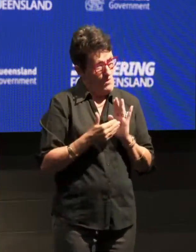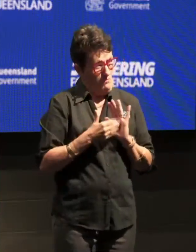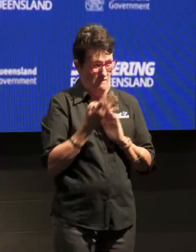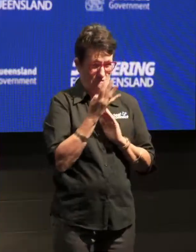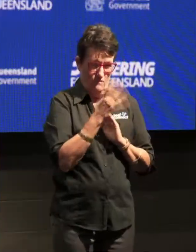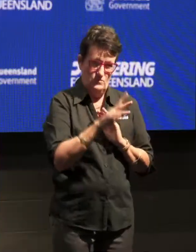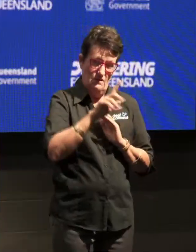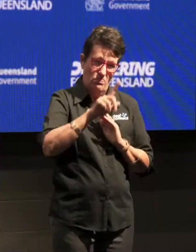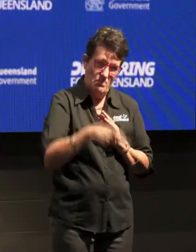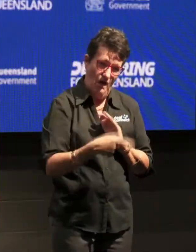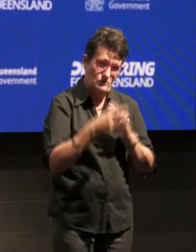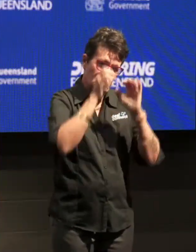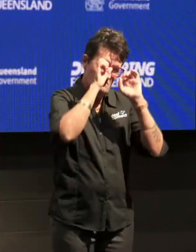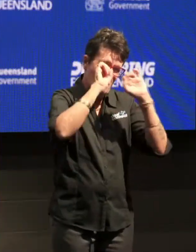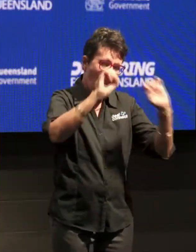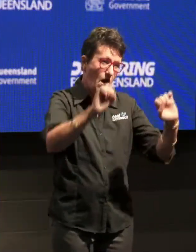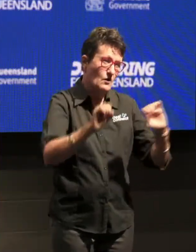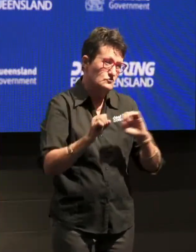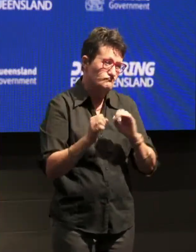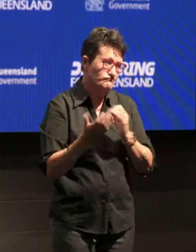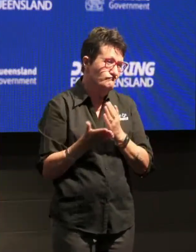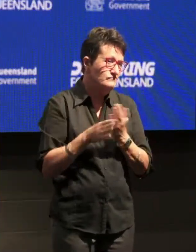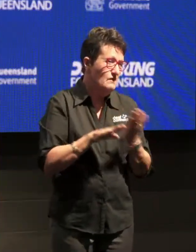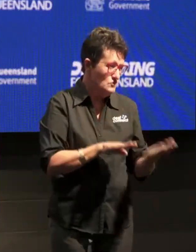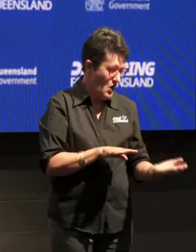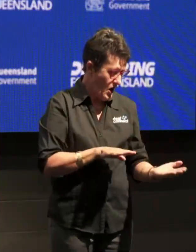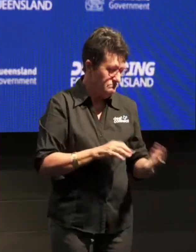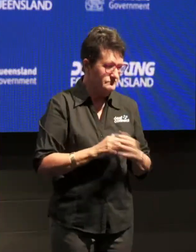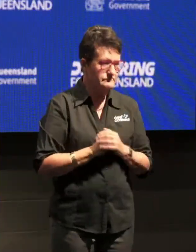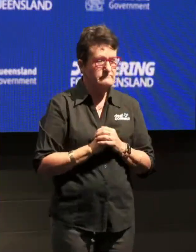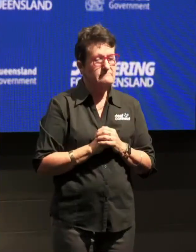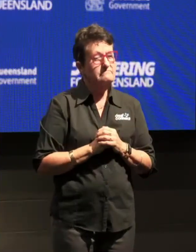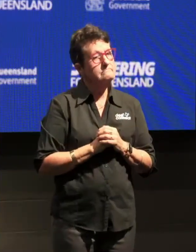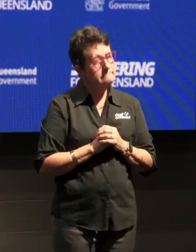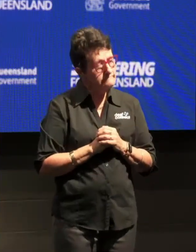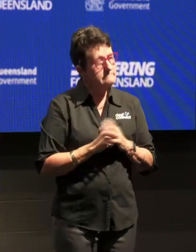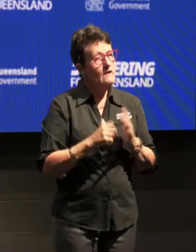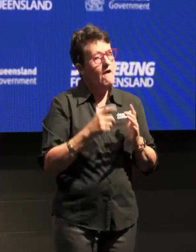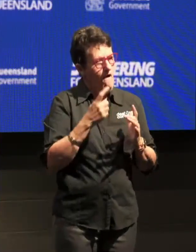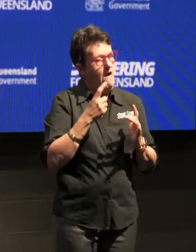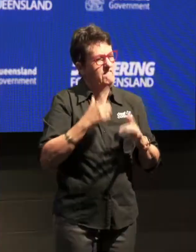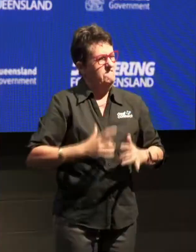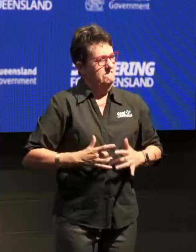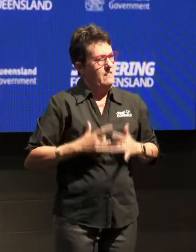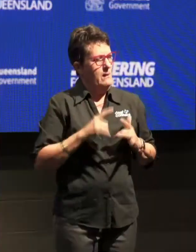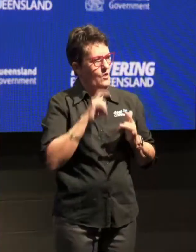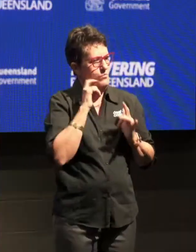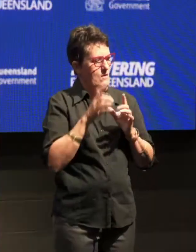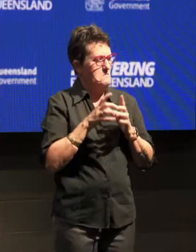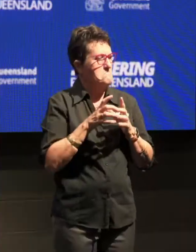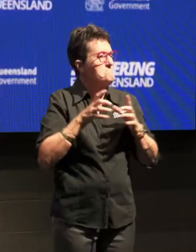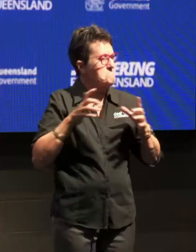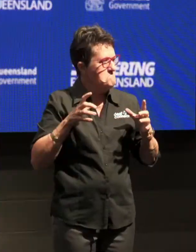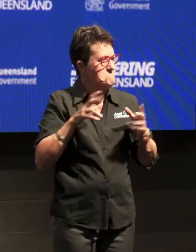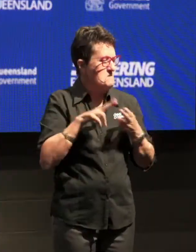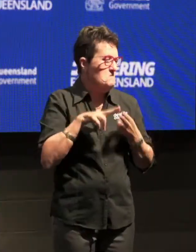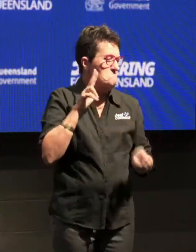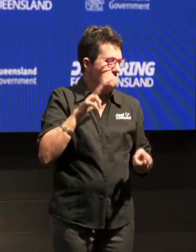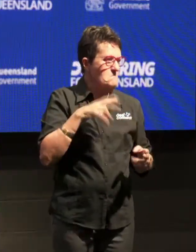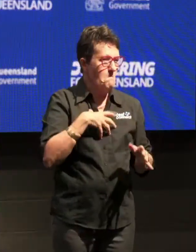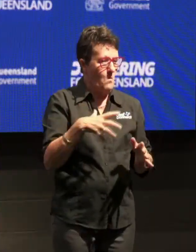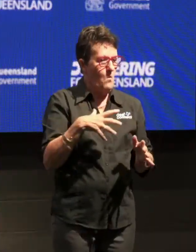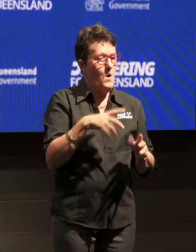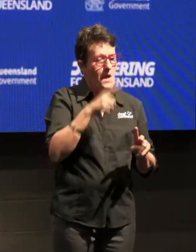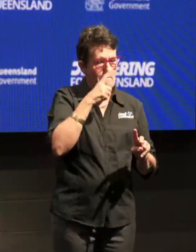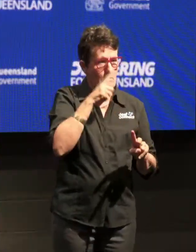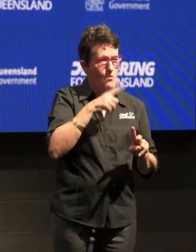40,000 cows that have cattle that's perished at the moment, and I do fear that it will increase significantly as people take